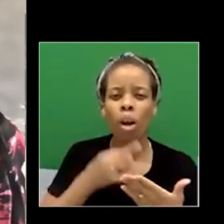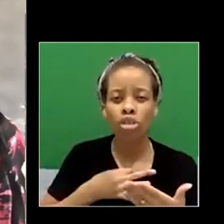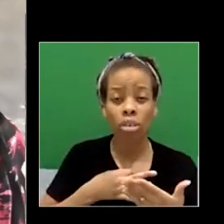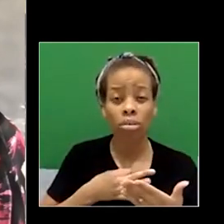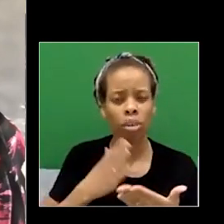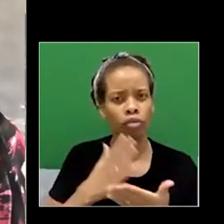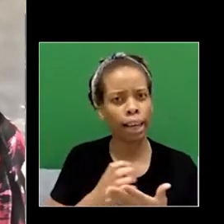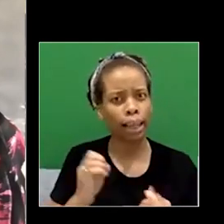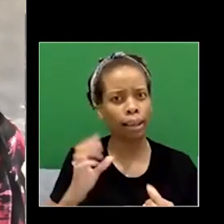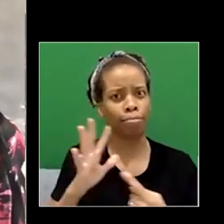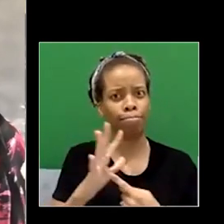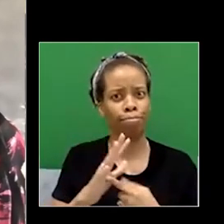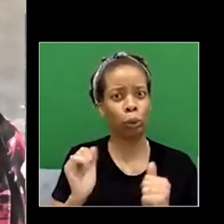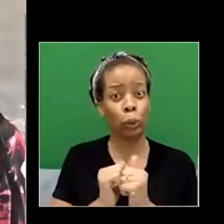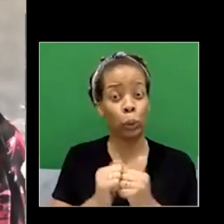for the times that we're in.